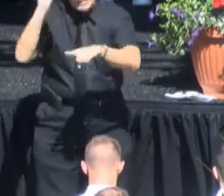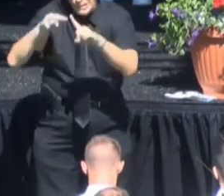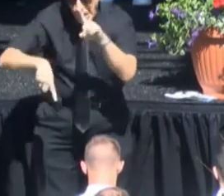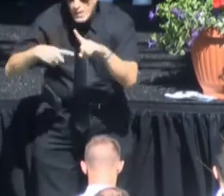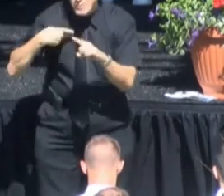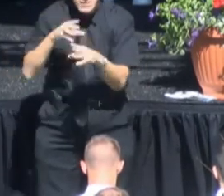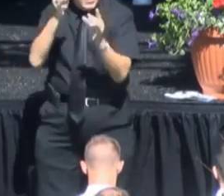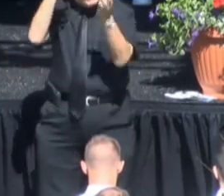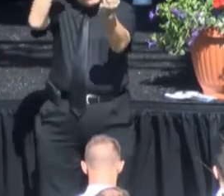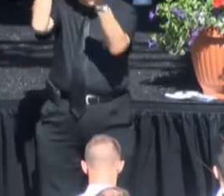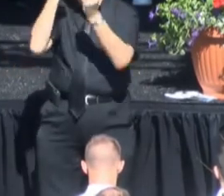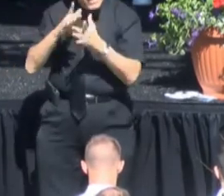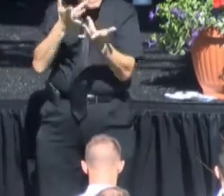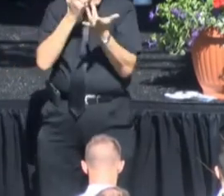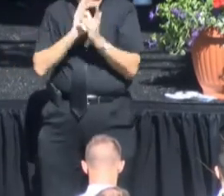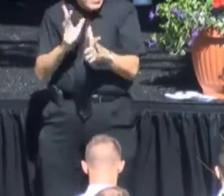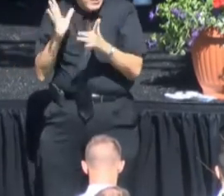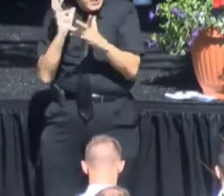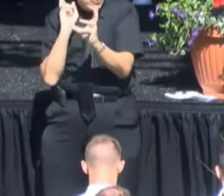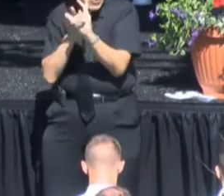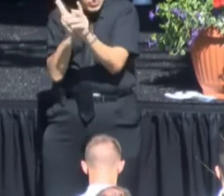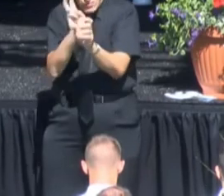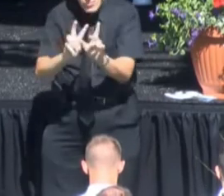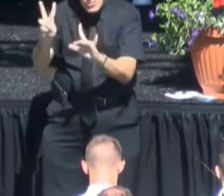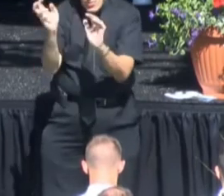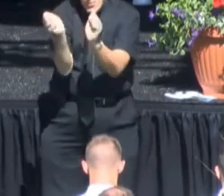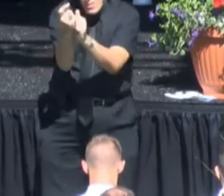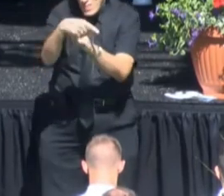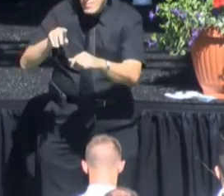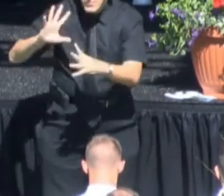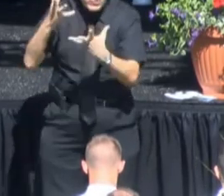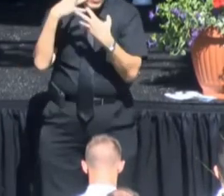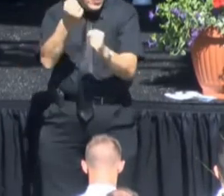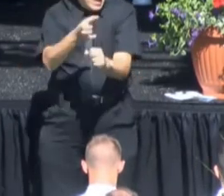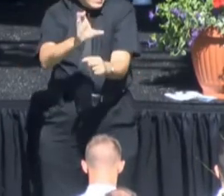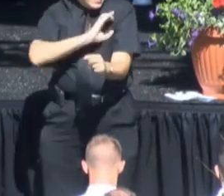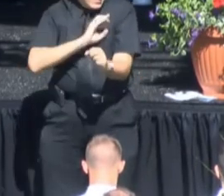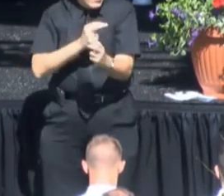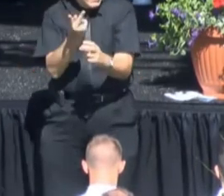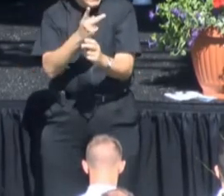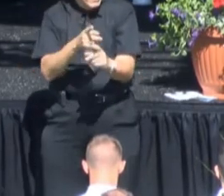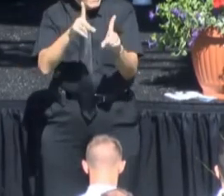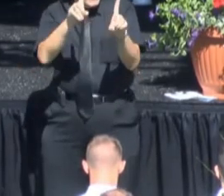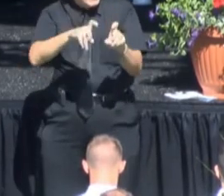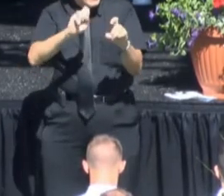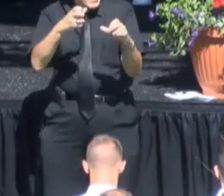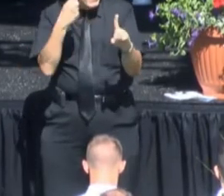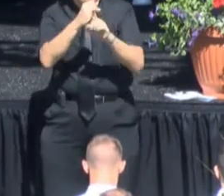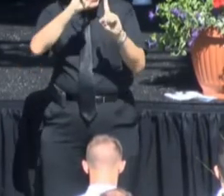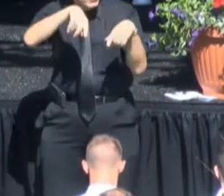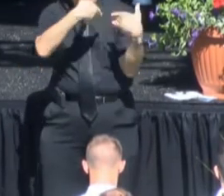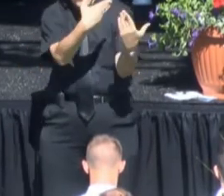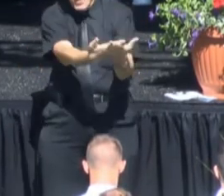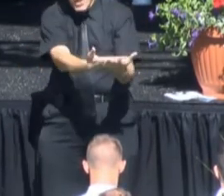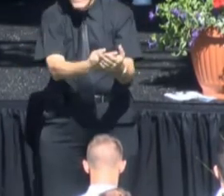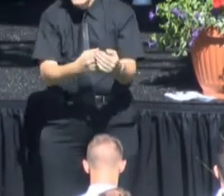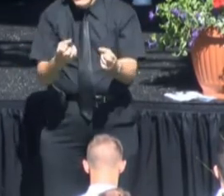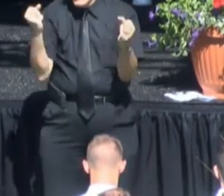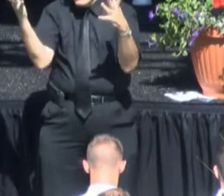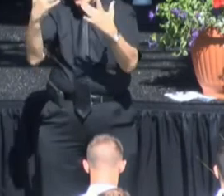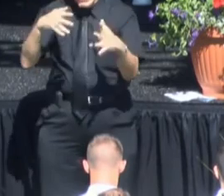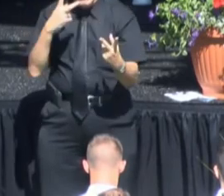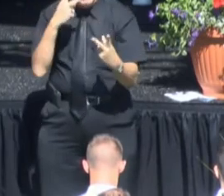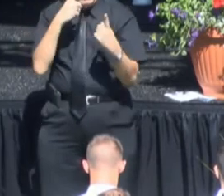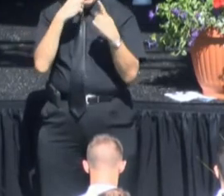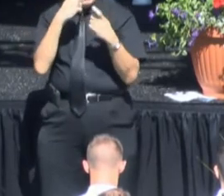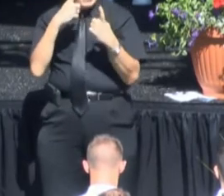to be on the journey with them. Their strength and character were tested the moment they arrived. Many of them probably had doubts